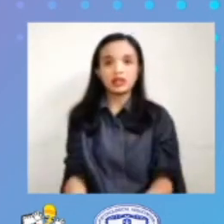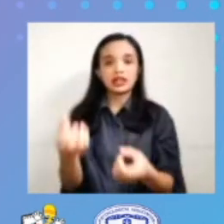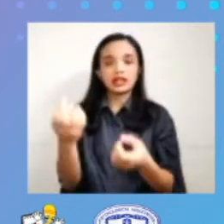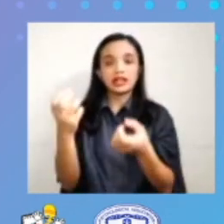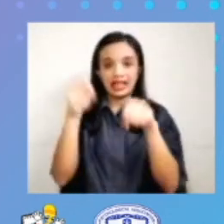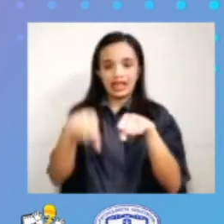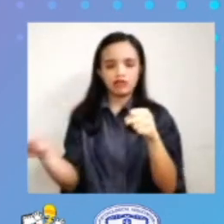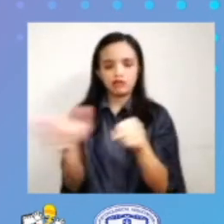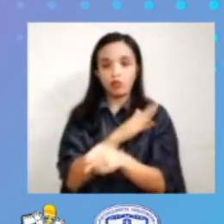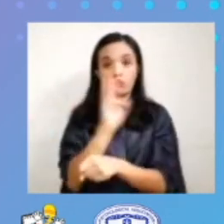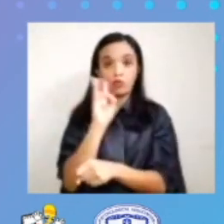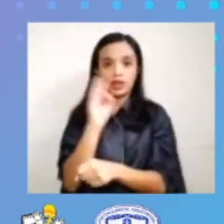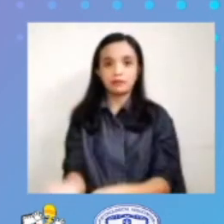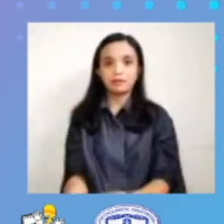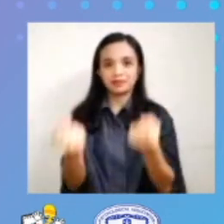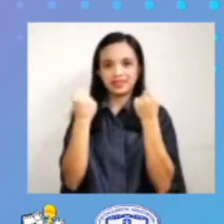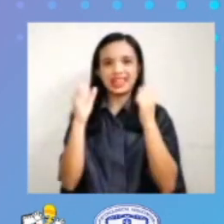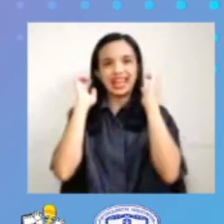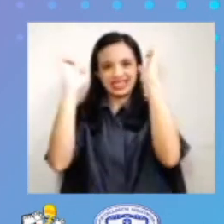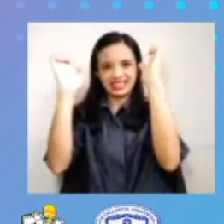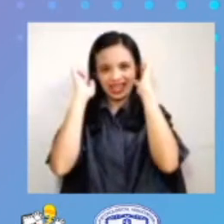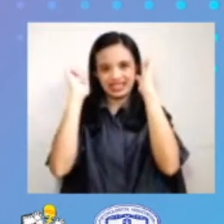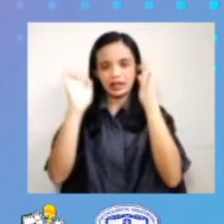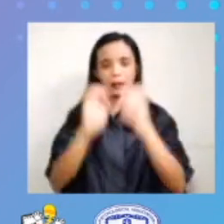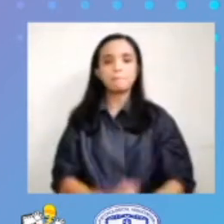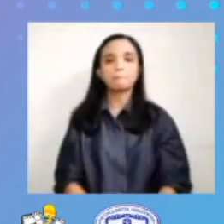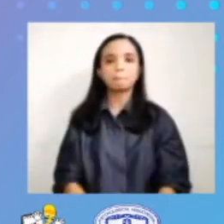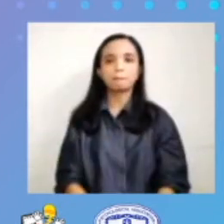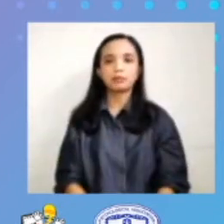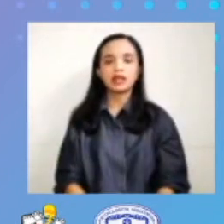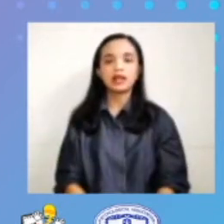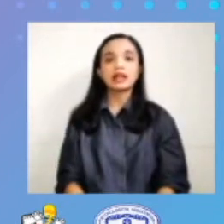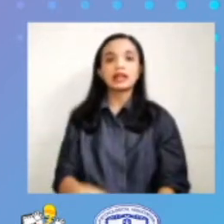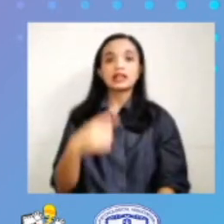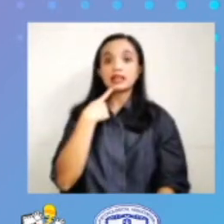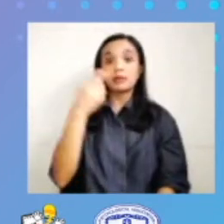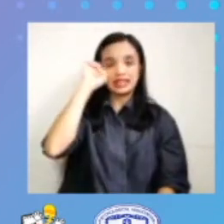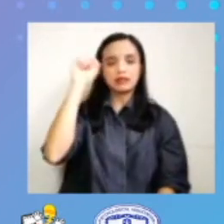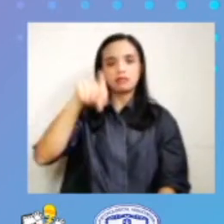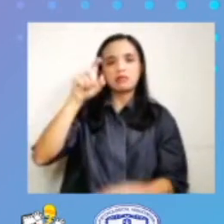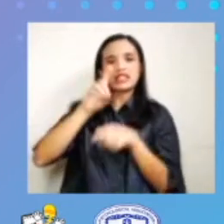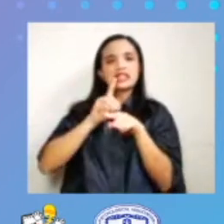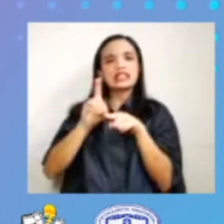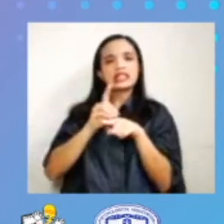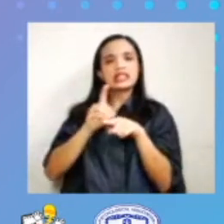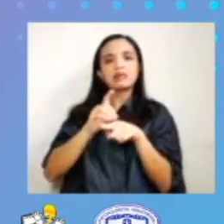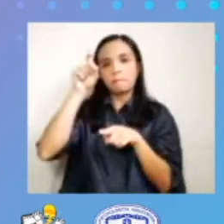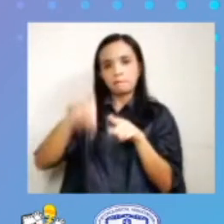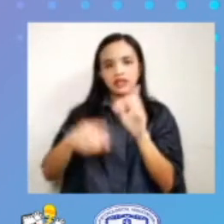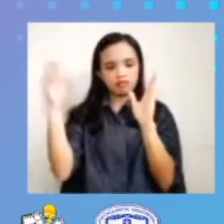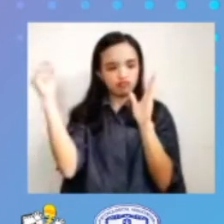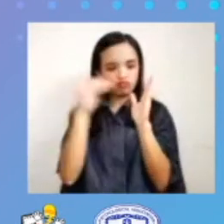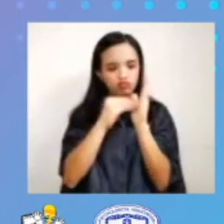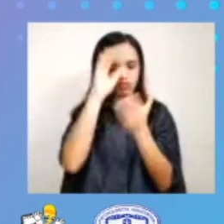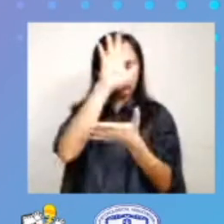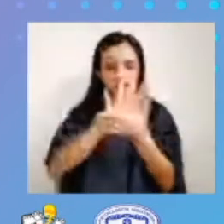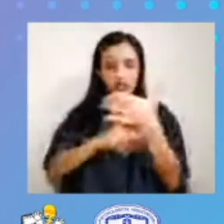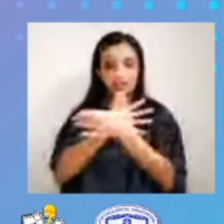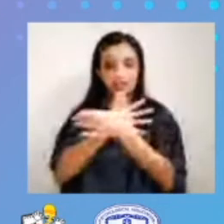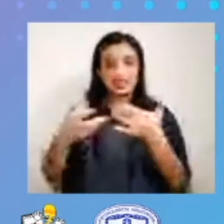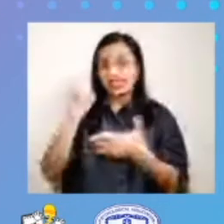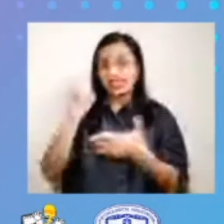look at the things in our house, the things that we have, and the things that we're blessed with. So as simple as maybe if